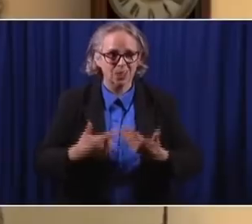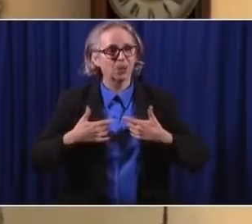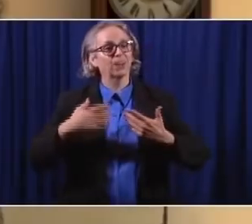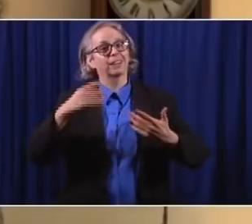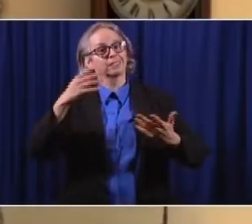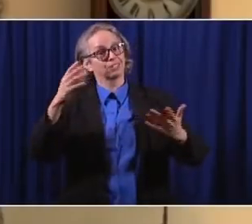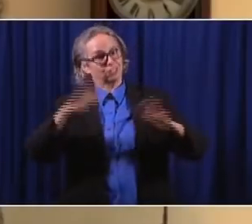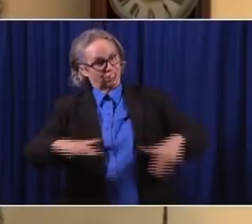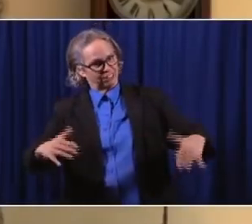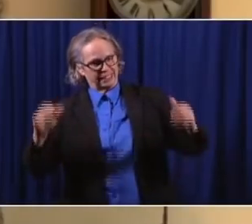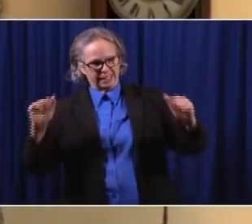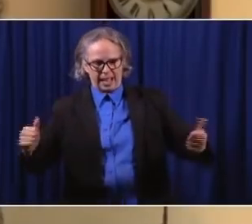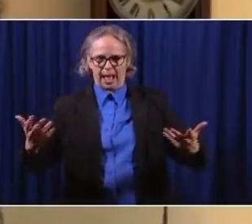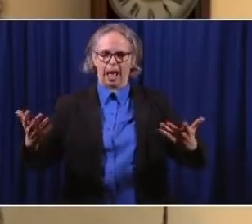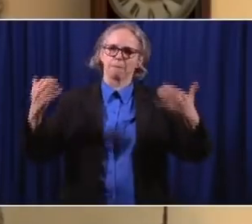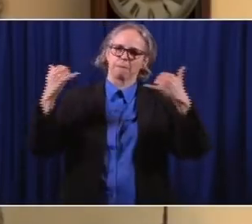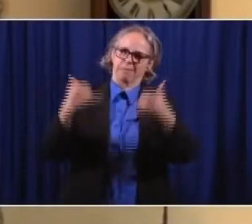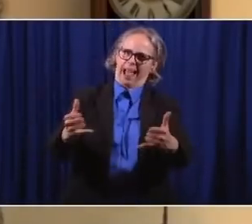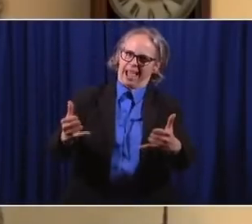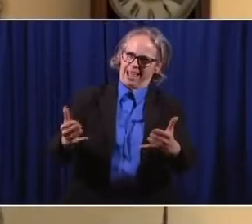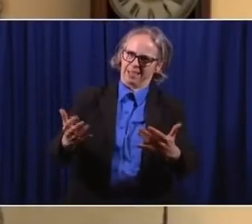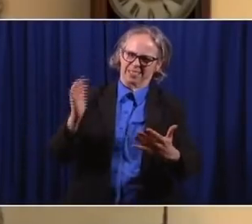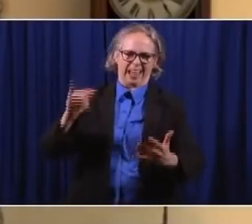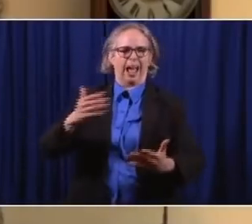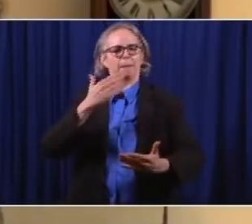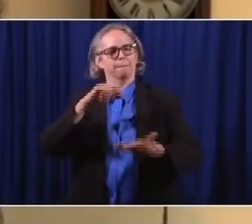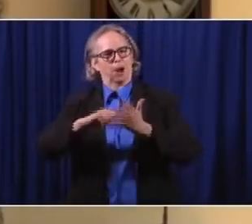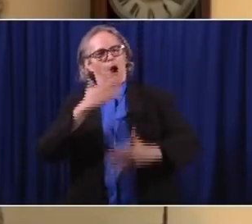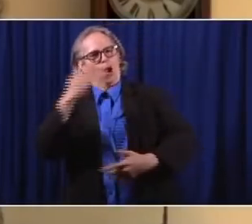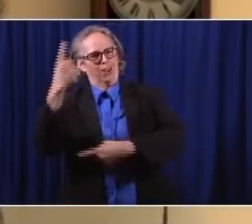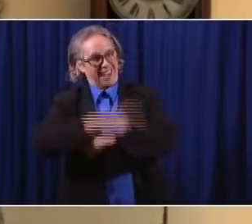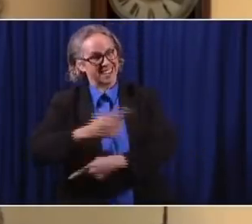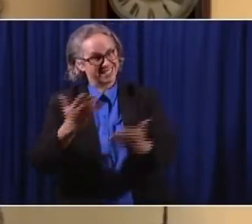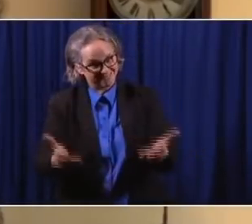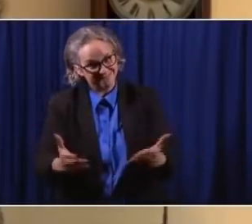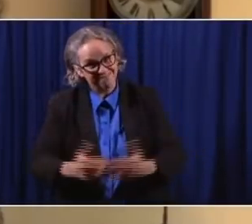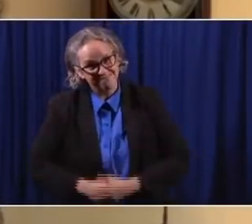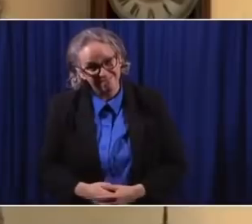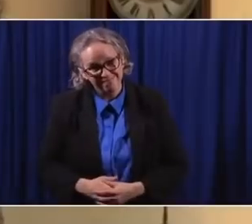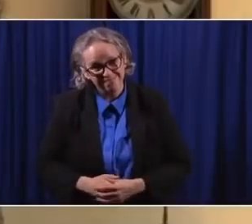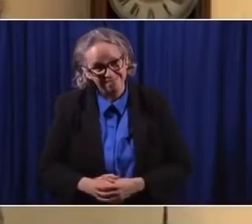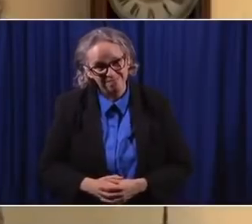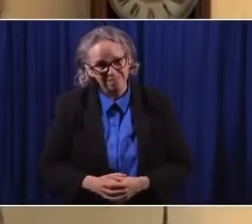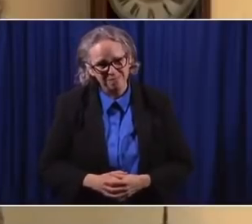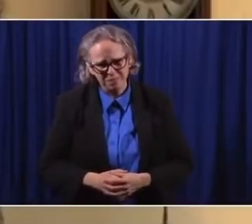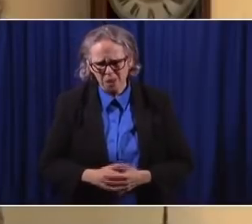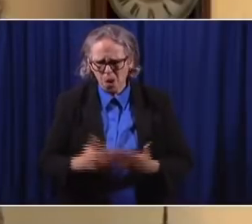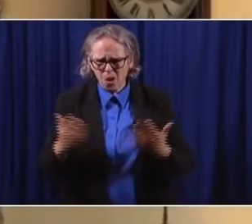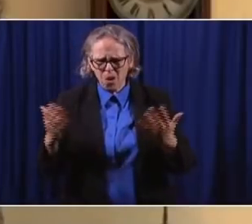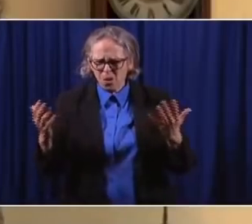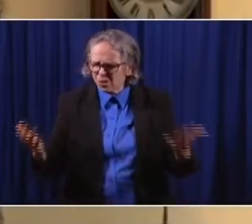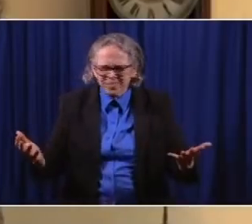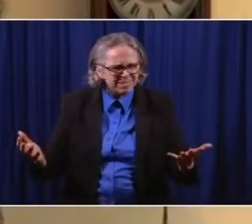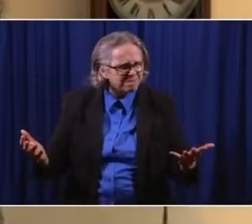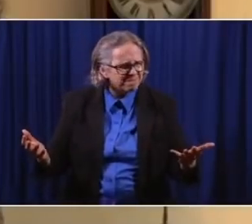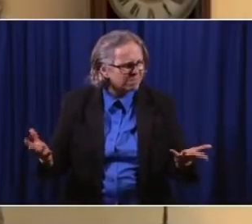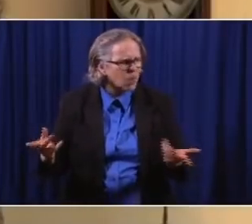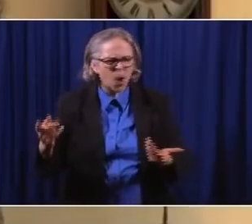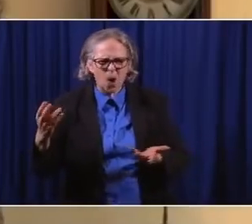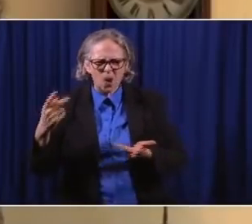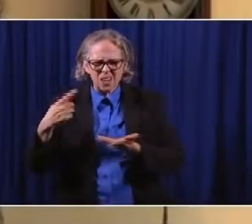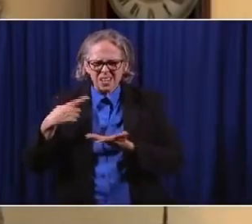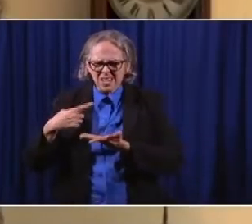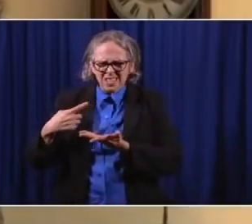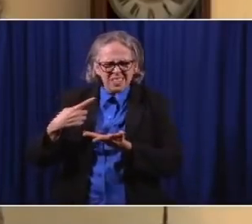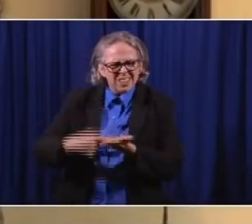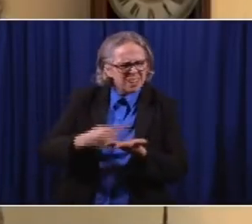play. We started this discussion about schools and sports